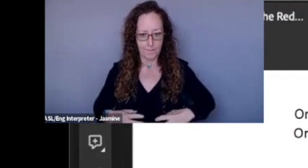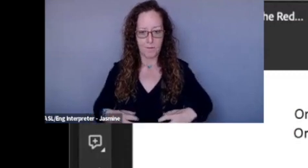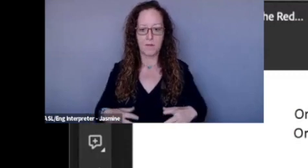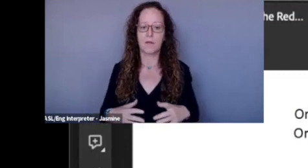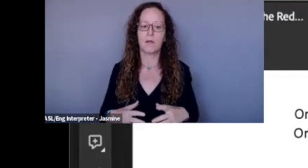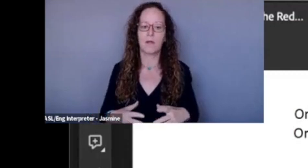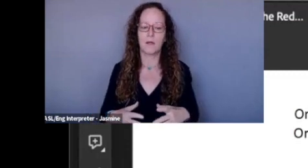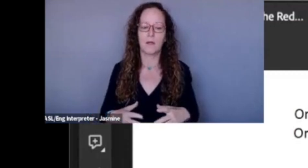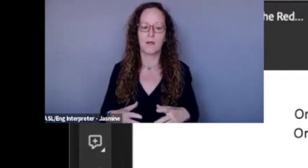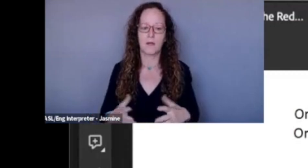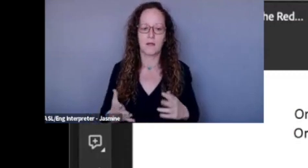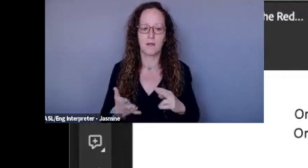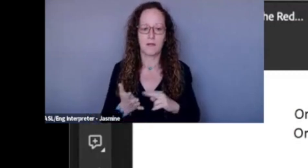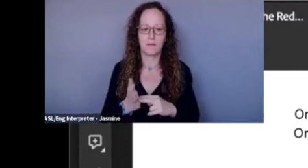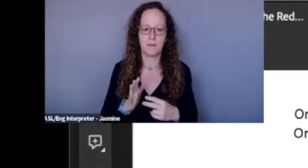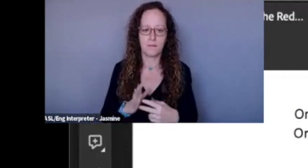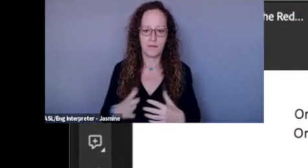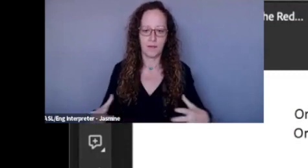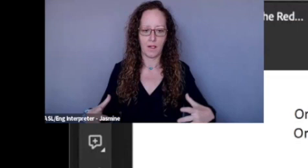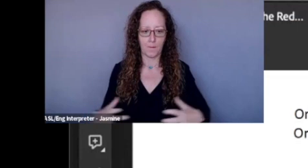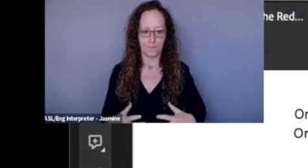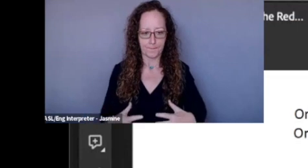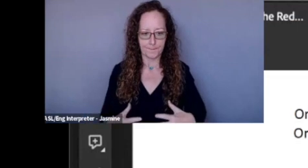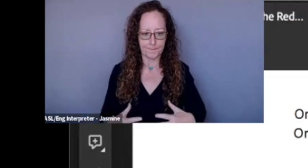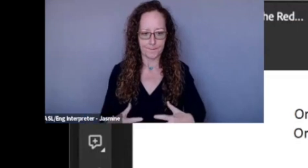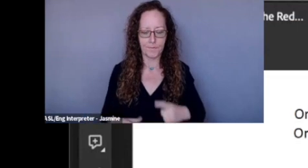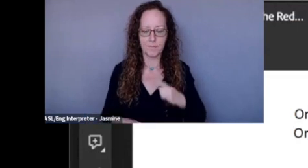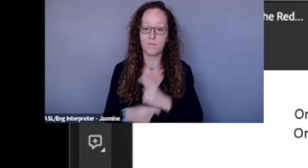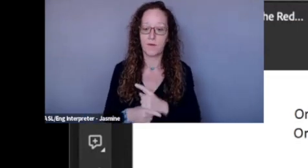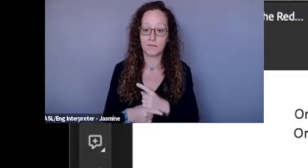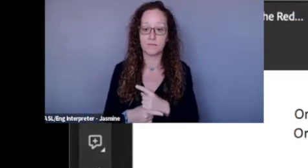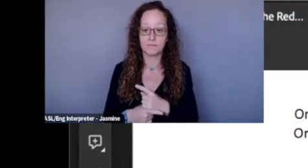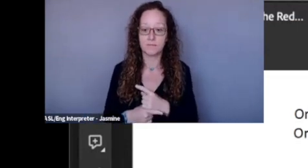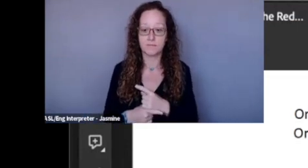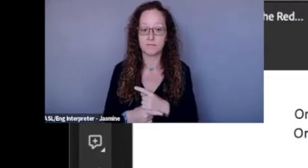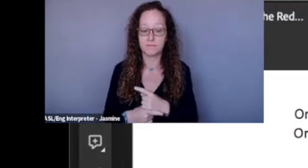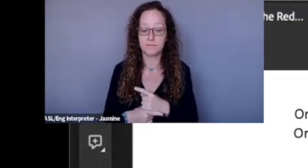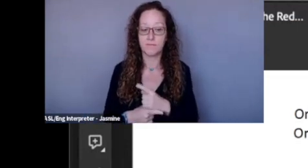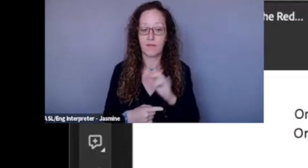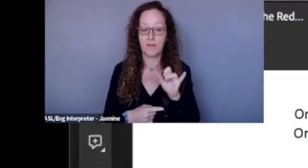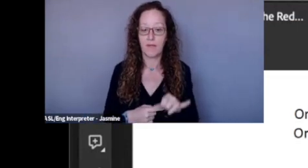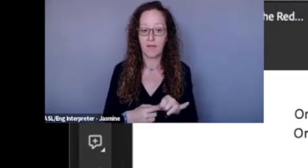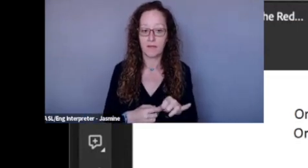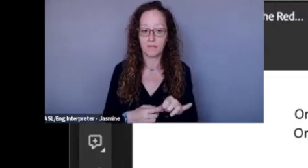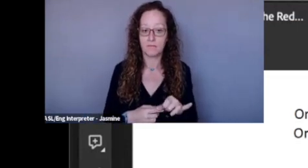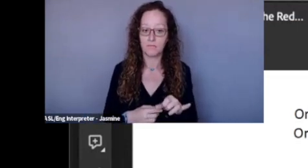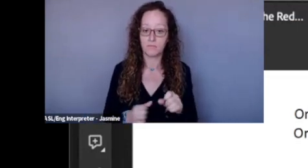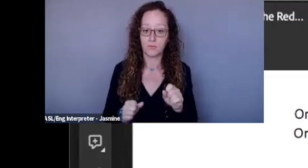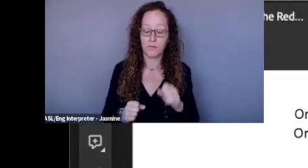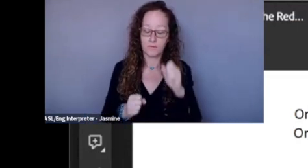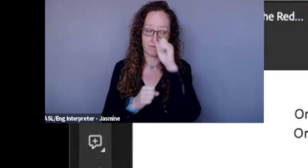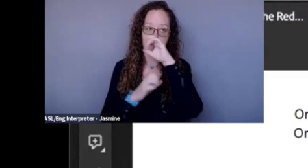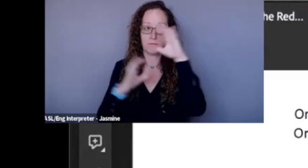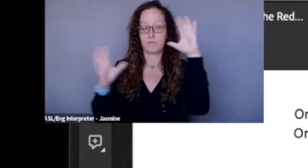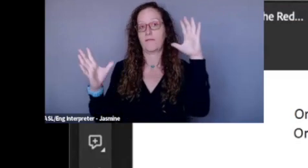it'll have a tighter appearance, right? So that can be a pretty big